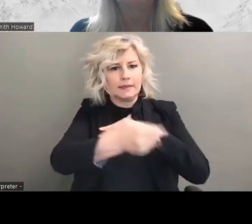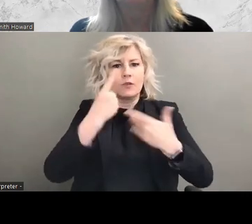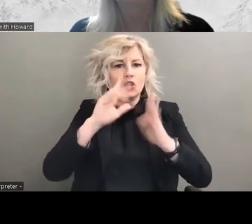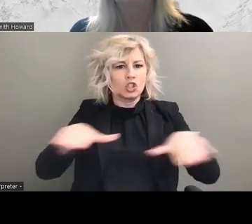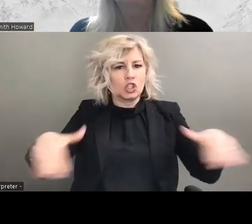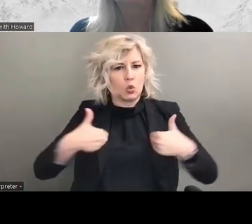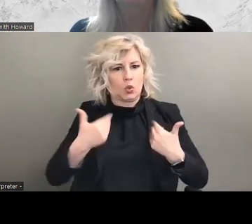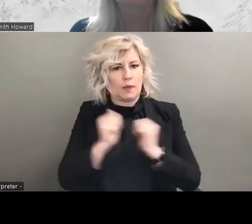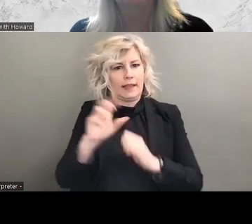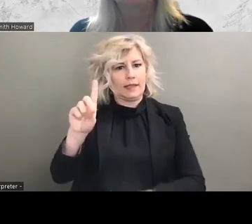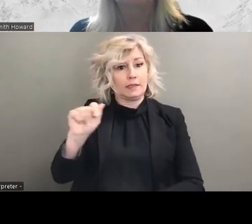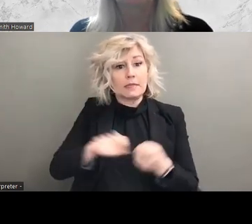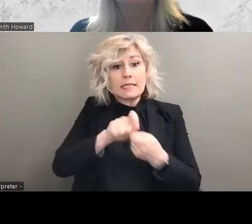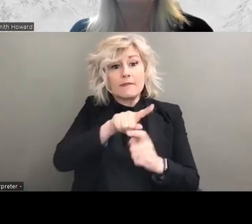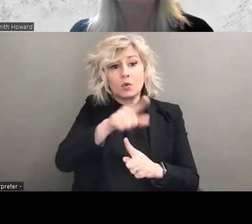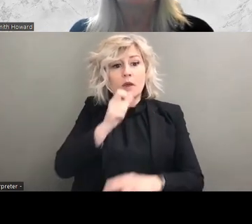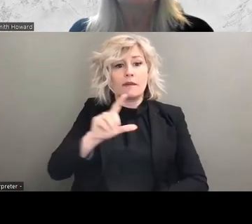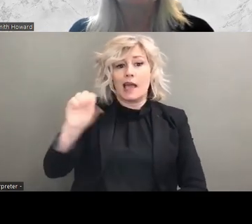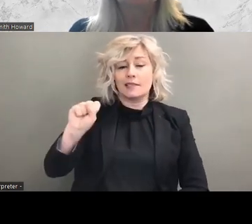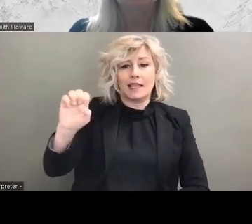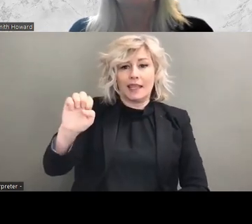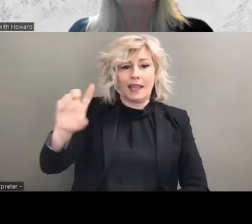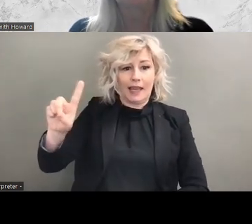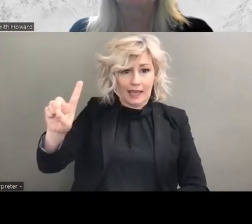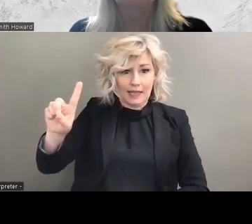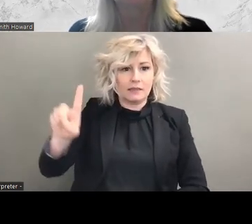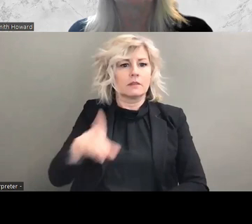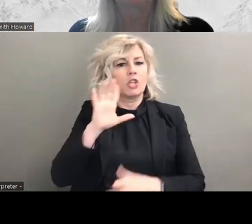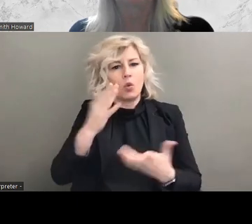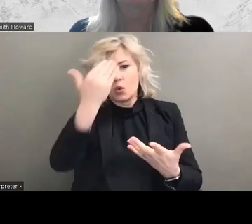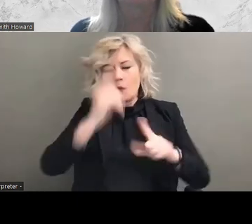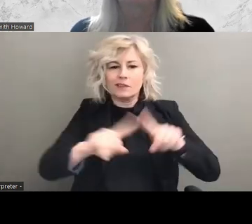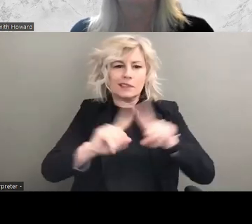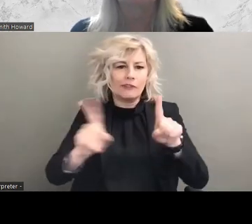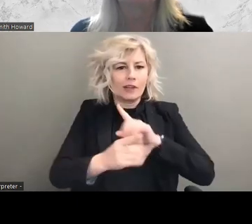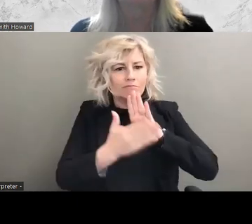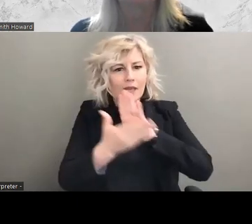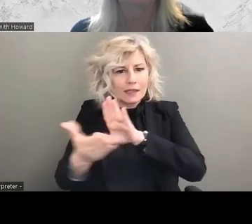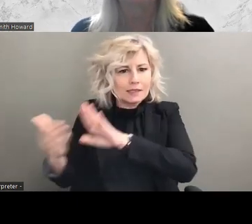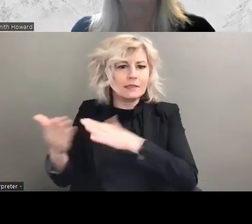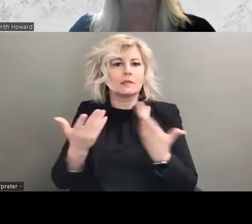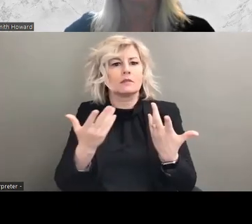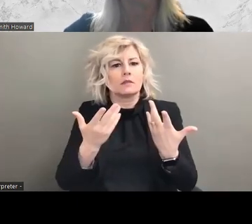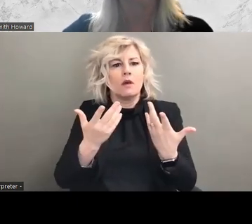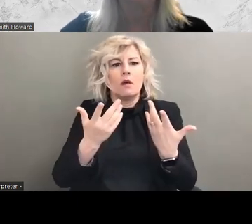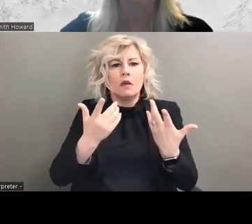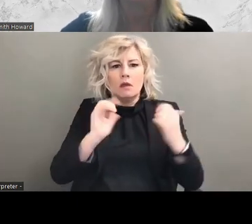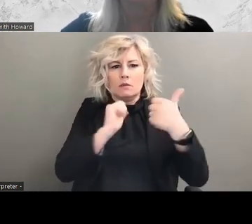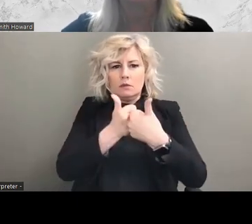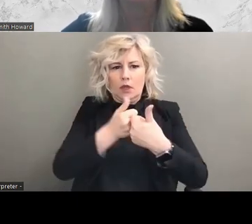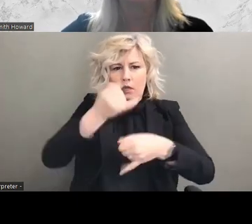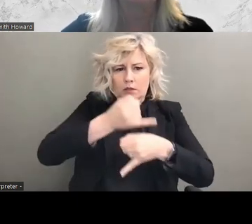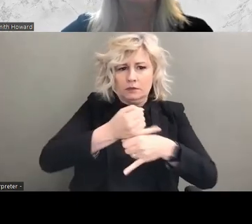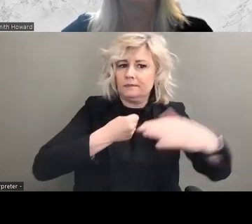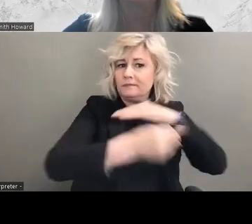disabilities, especially those with SED. We'll know the various methods by which advocates have challenged institutionalization of